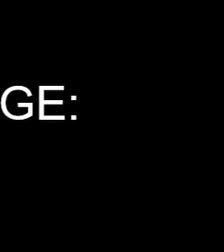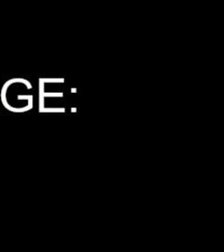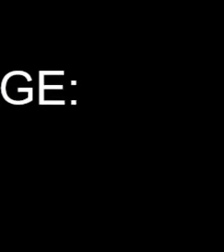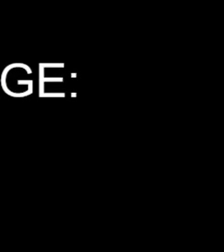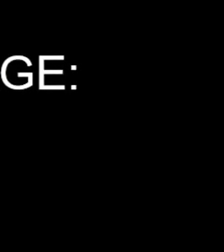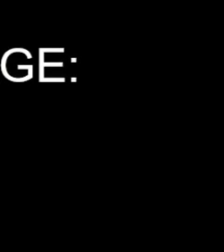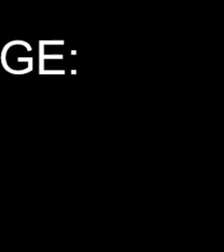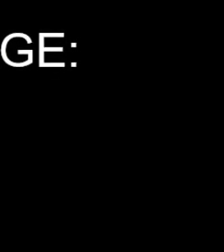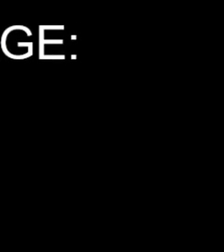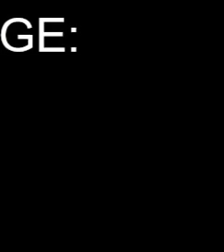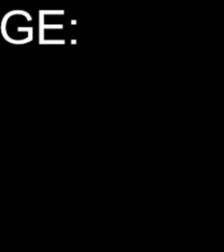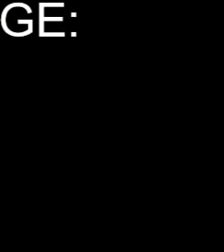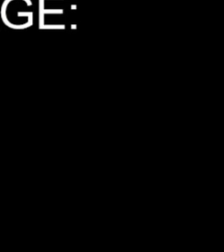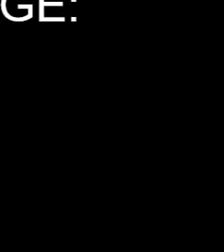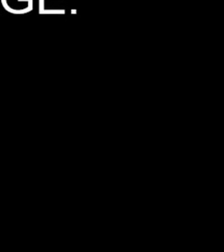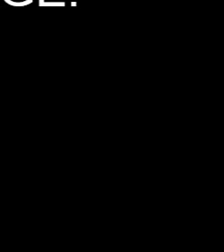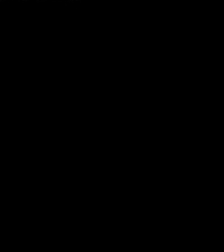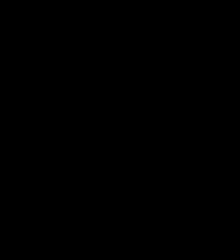Praise the Lord.